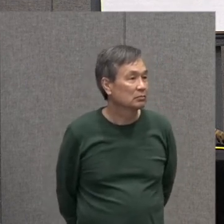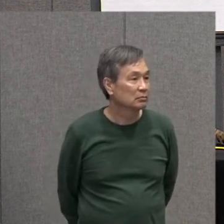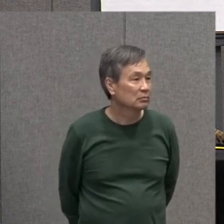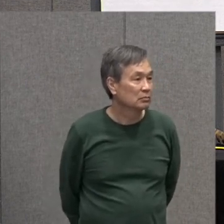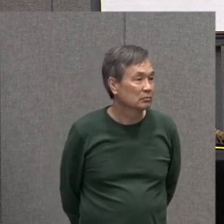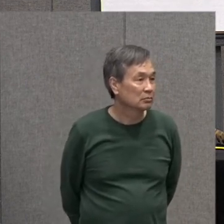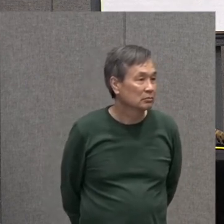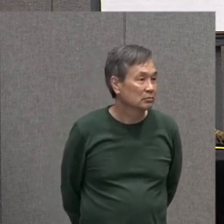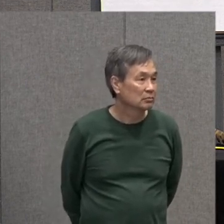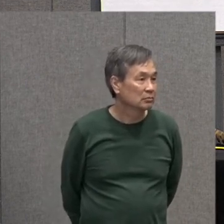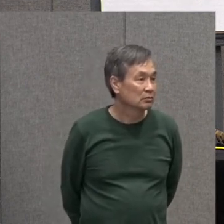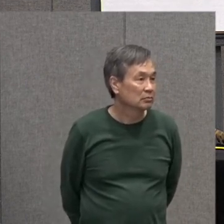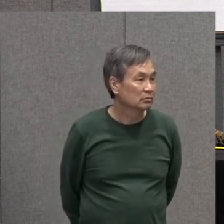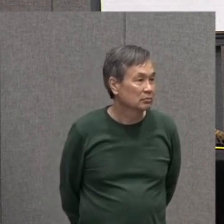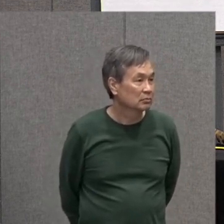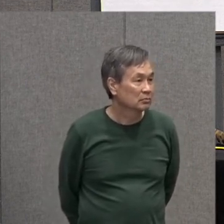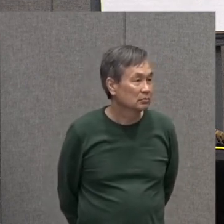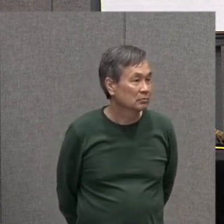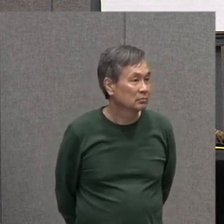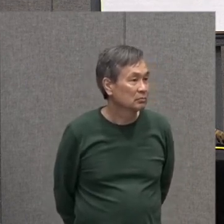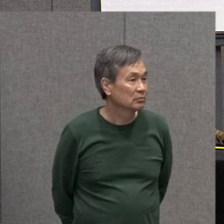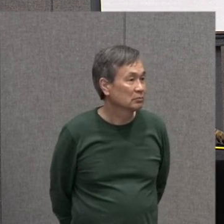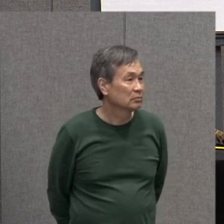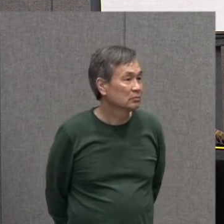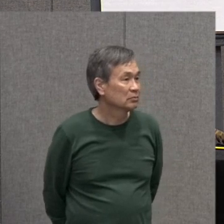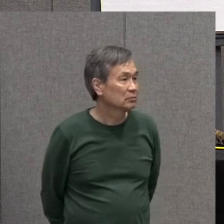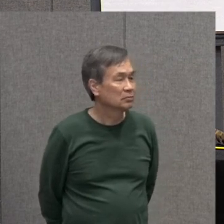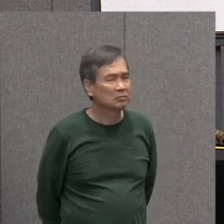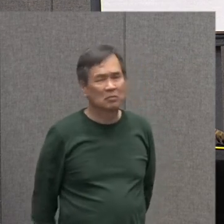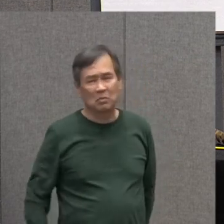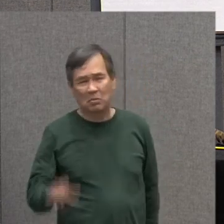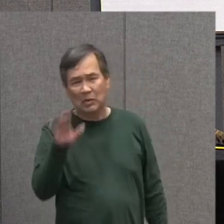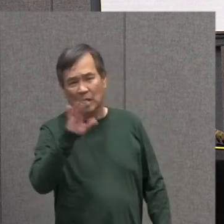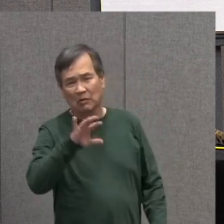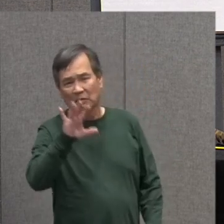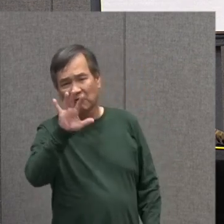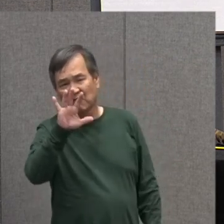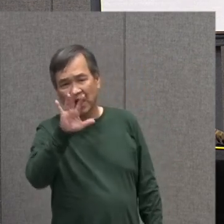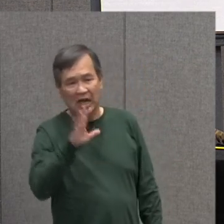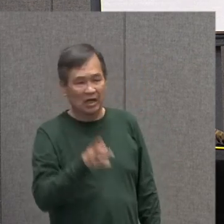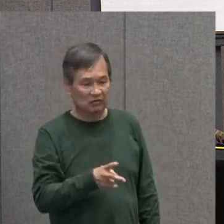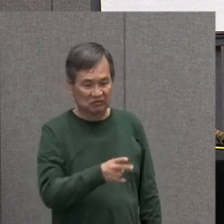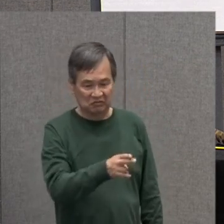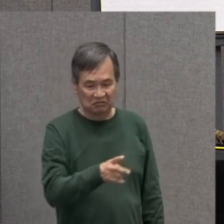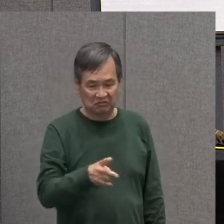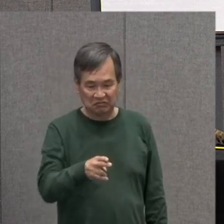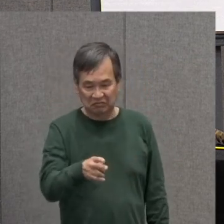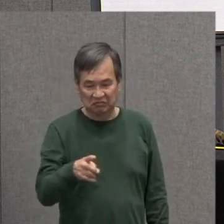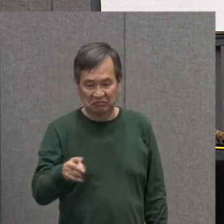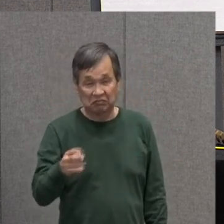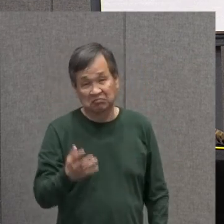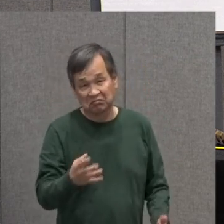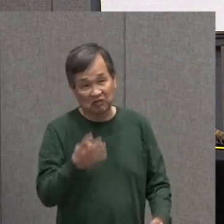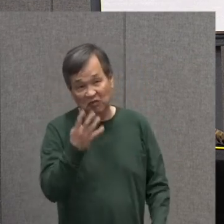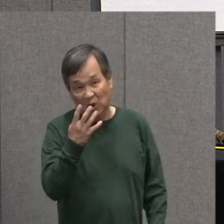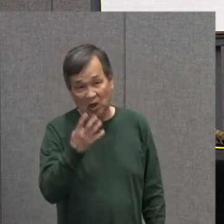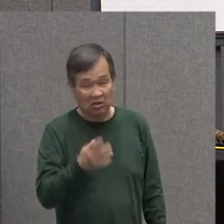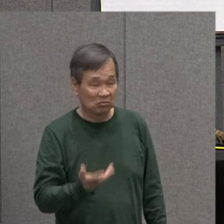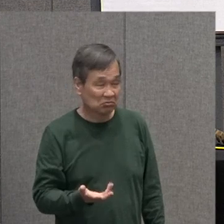How many lines did you say? I did 5, but whatever you can fit in there. If you can do 4, that's good. I did 6. 6 will